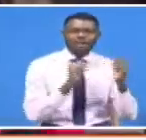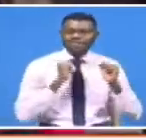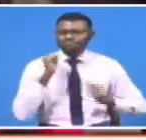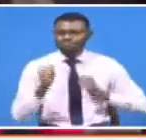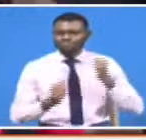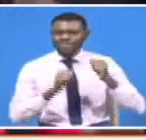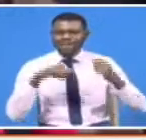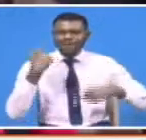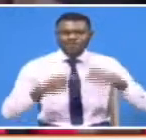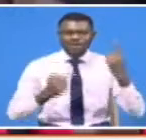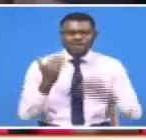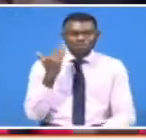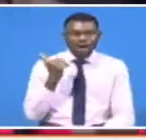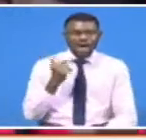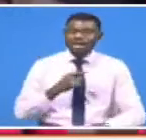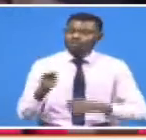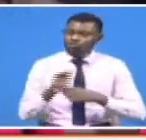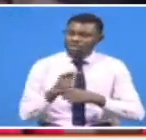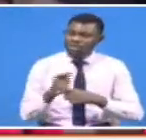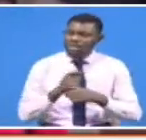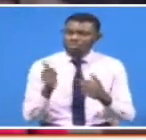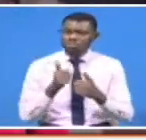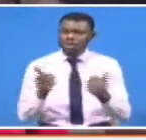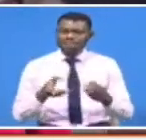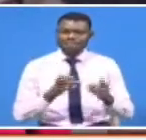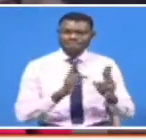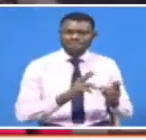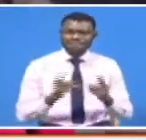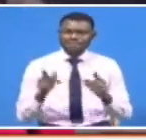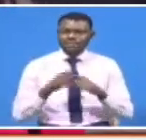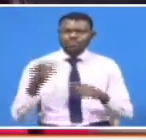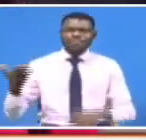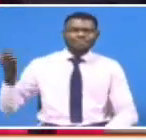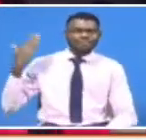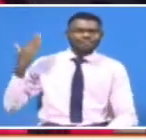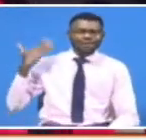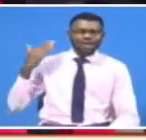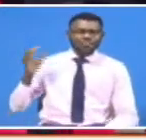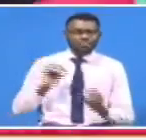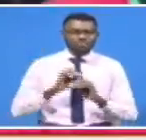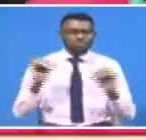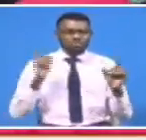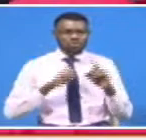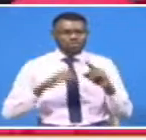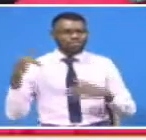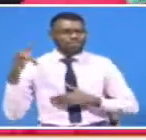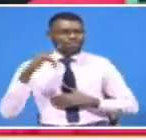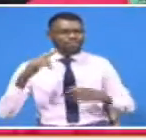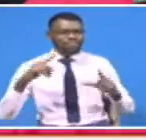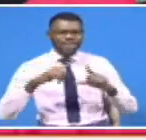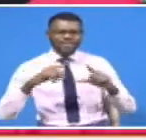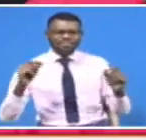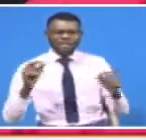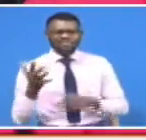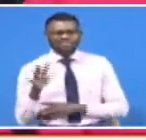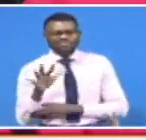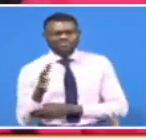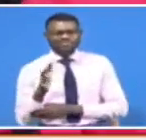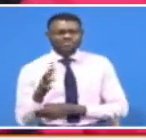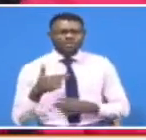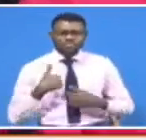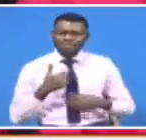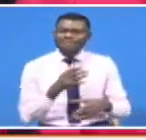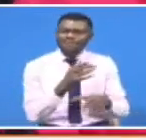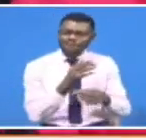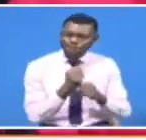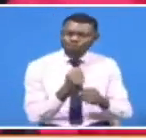kushinda mahali kule kwa sababu venye tumetrain si kama hapo nyuma venye tulikuwa naelekea Japan. I'm very much confident. By the